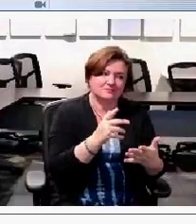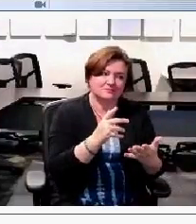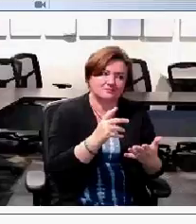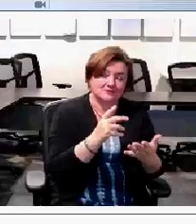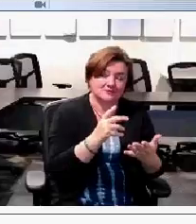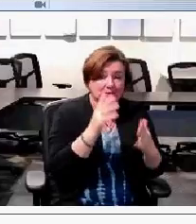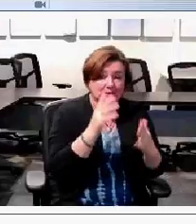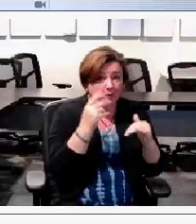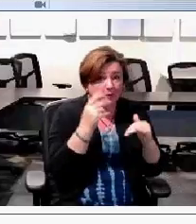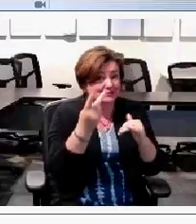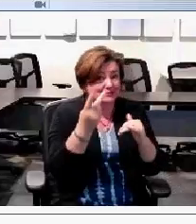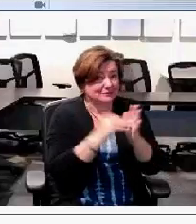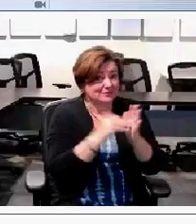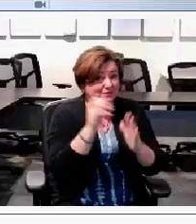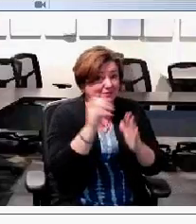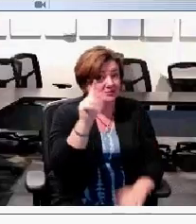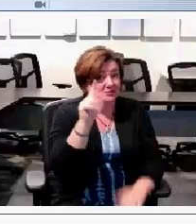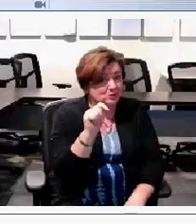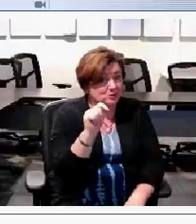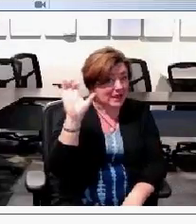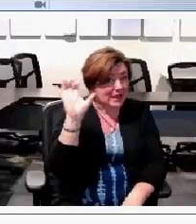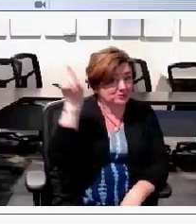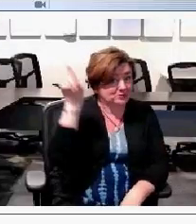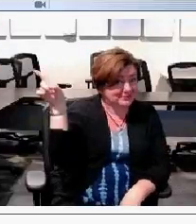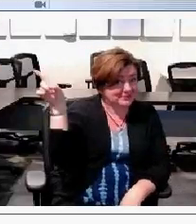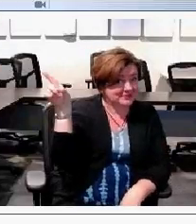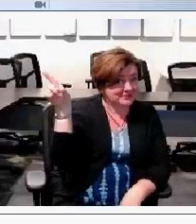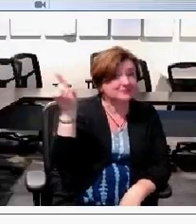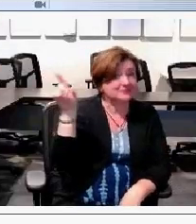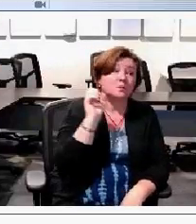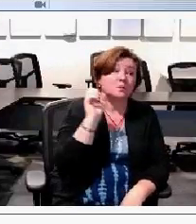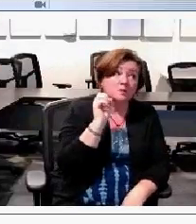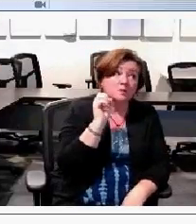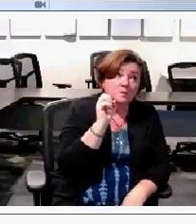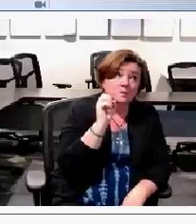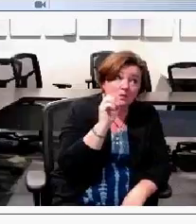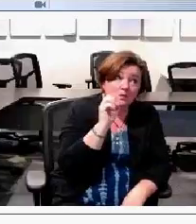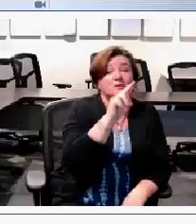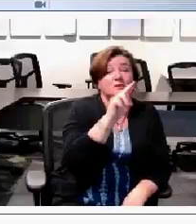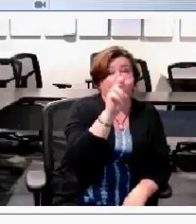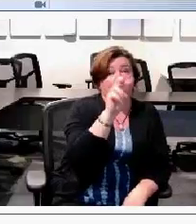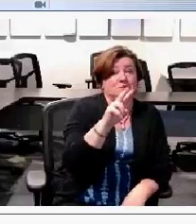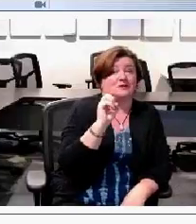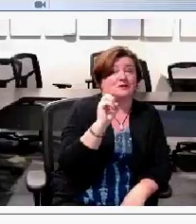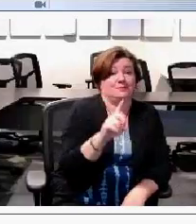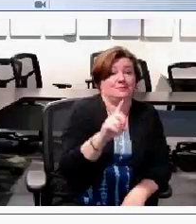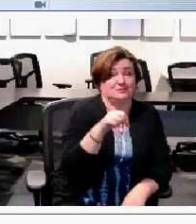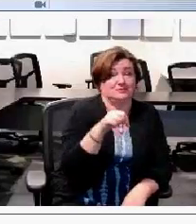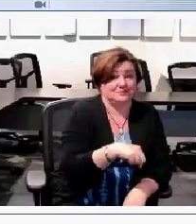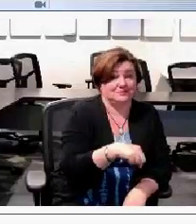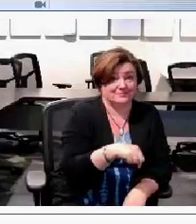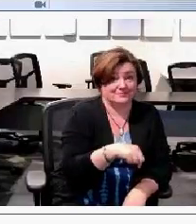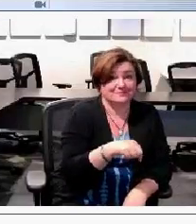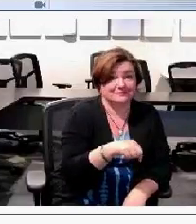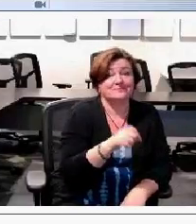Hopefully in October in Calgary or in November, Edmonton. So have a